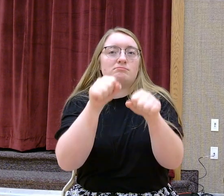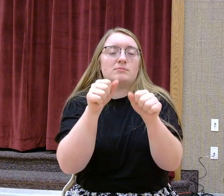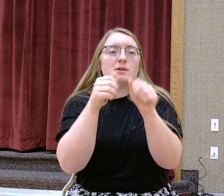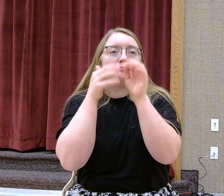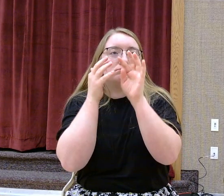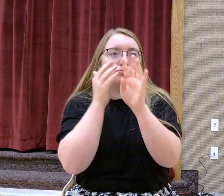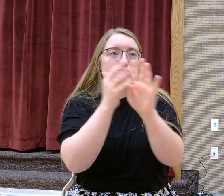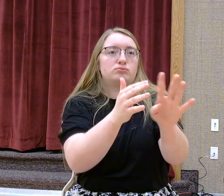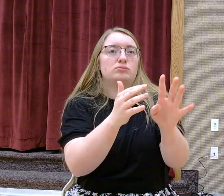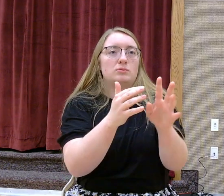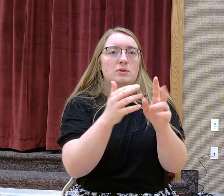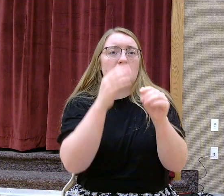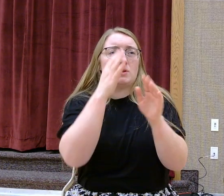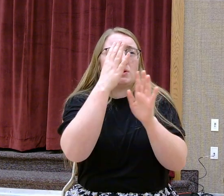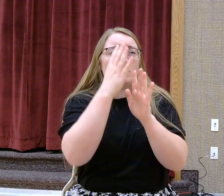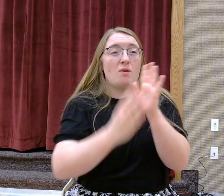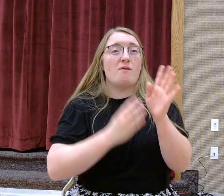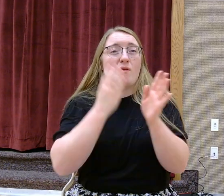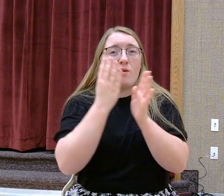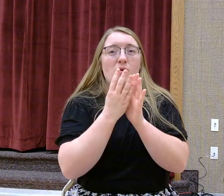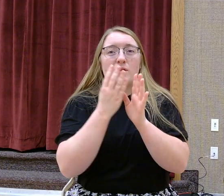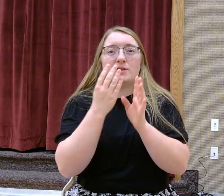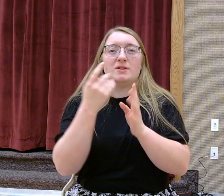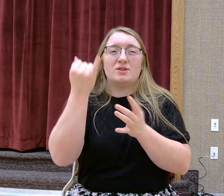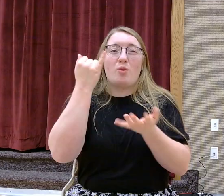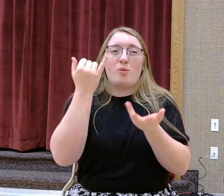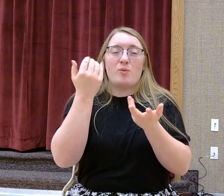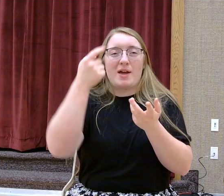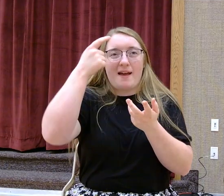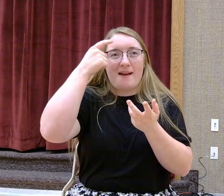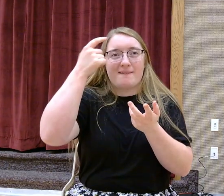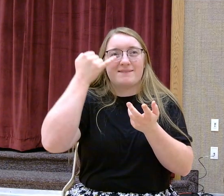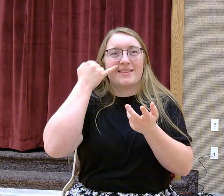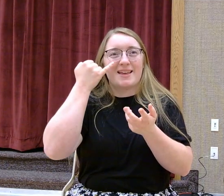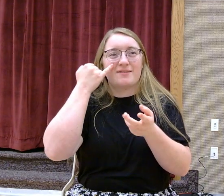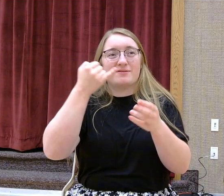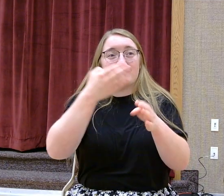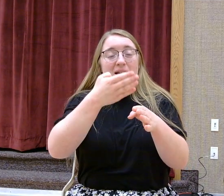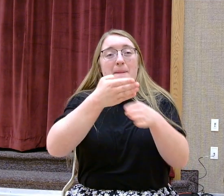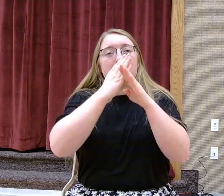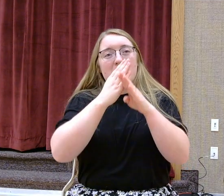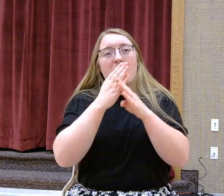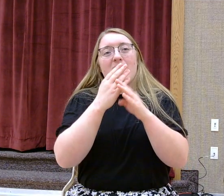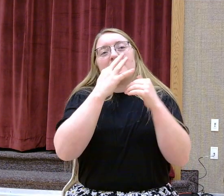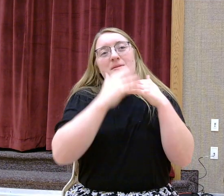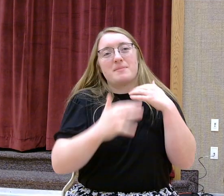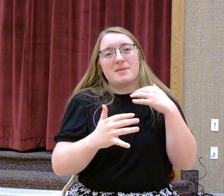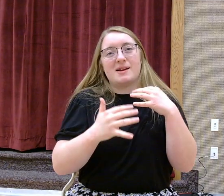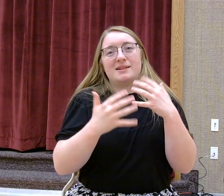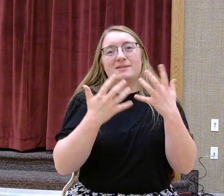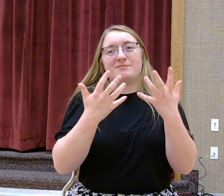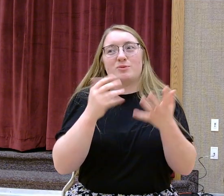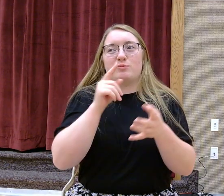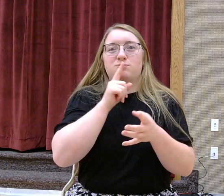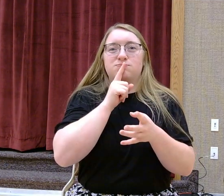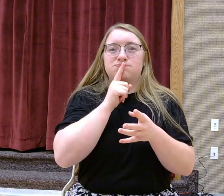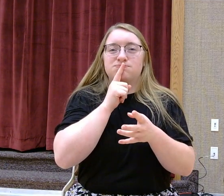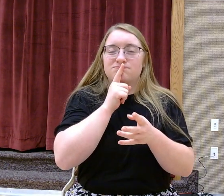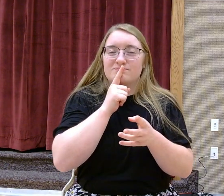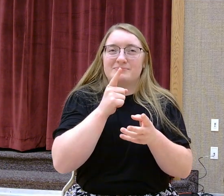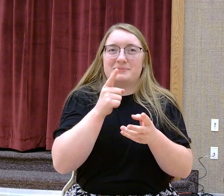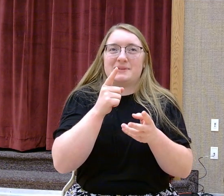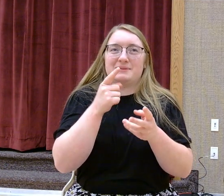die? I would get in quicker. I would get in quicker. The quick as you can. I'm just saying 4 hours is